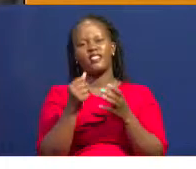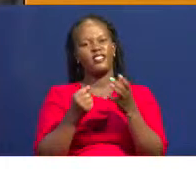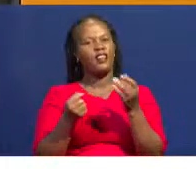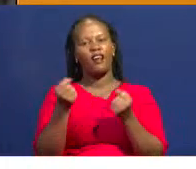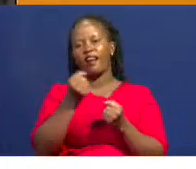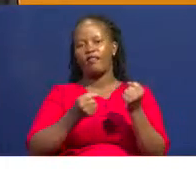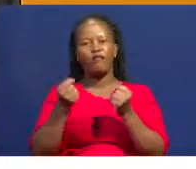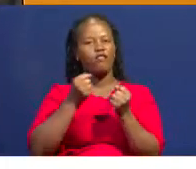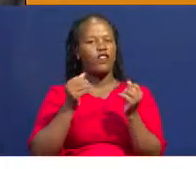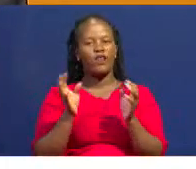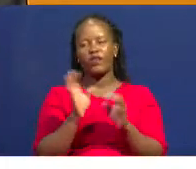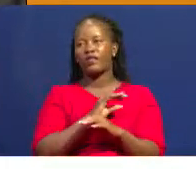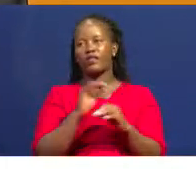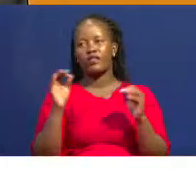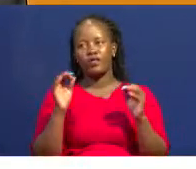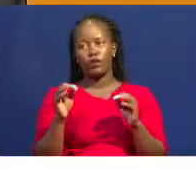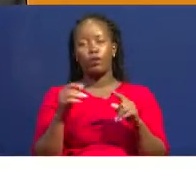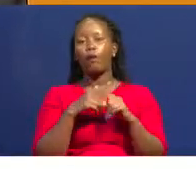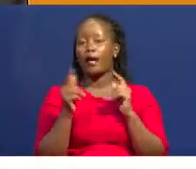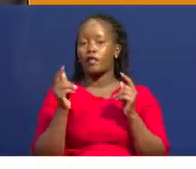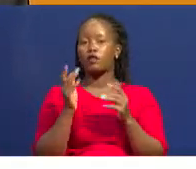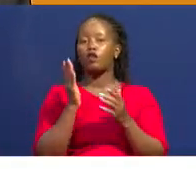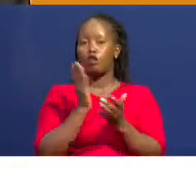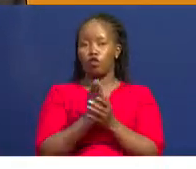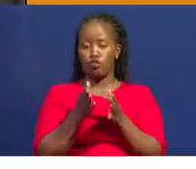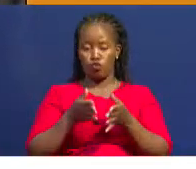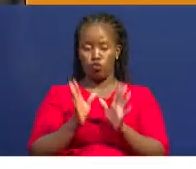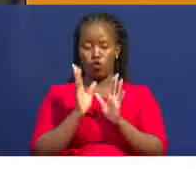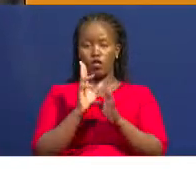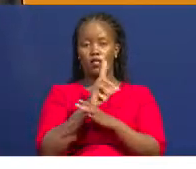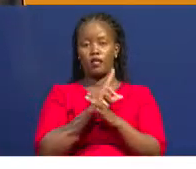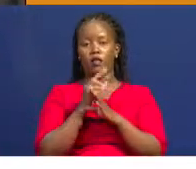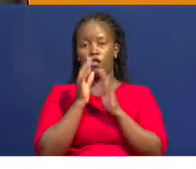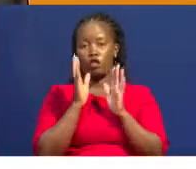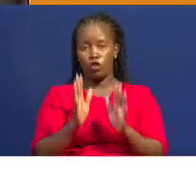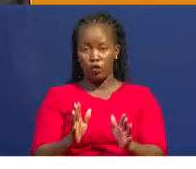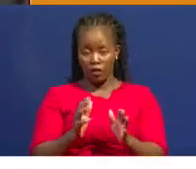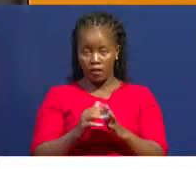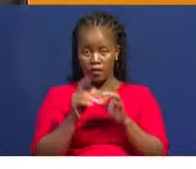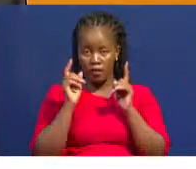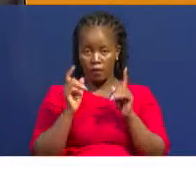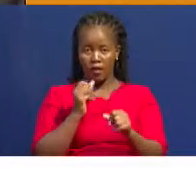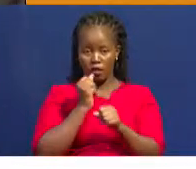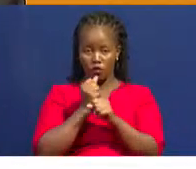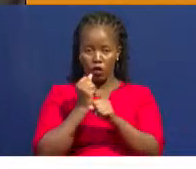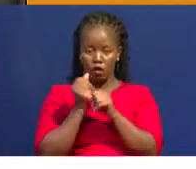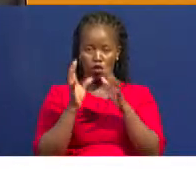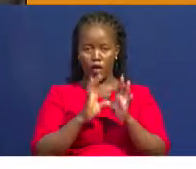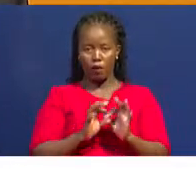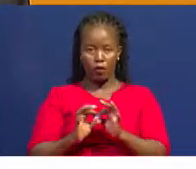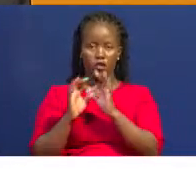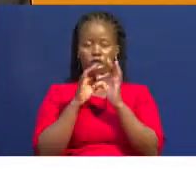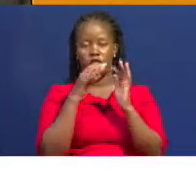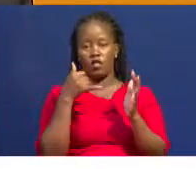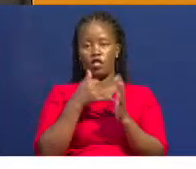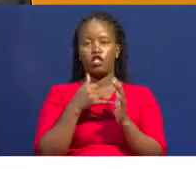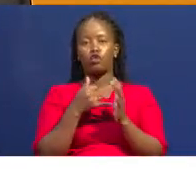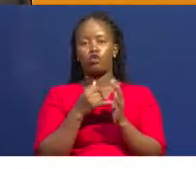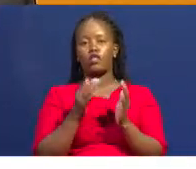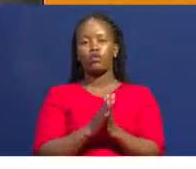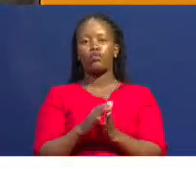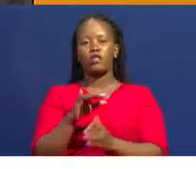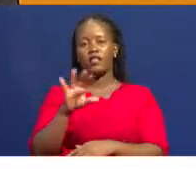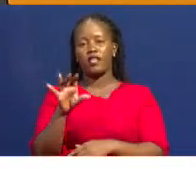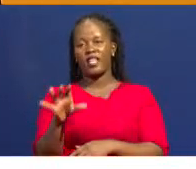vehicle, but they are road users, which we must work collaboratively even with the counties,